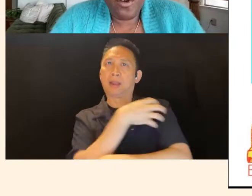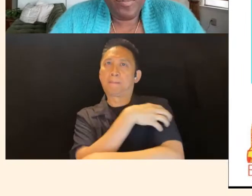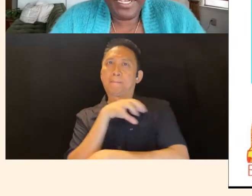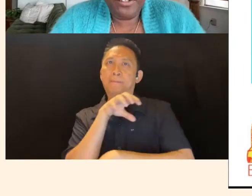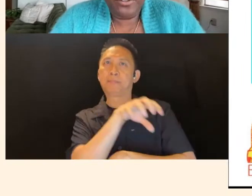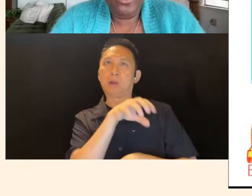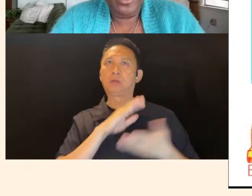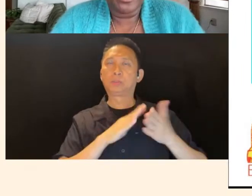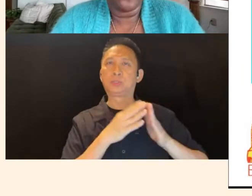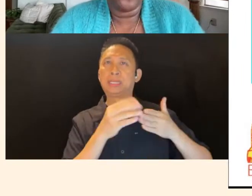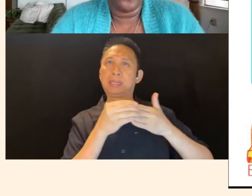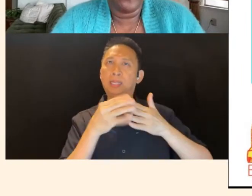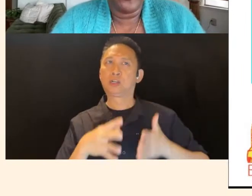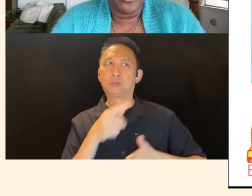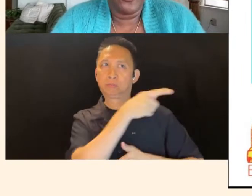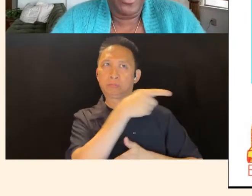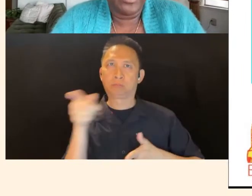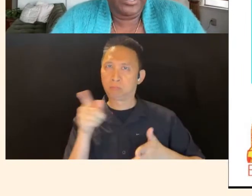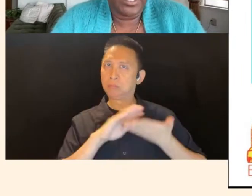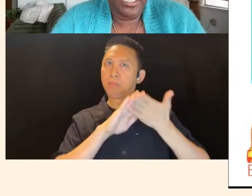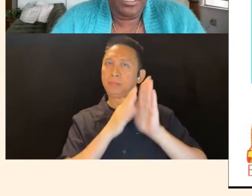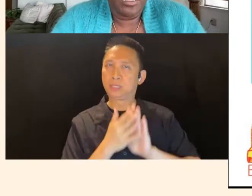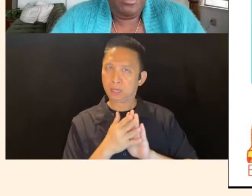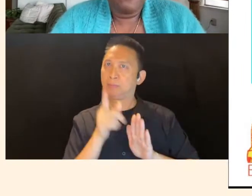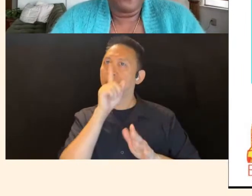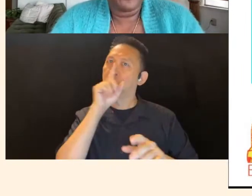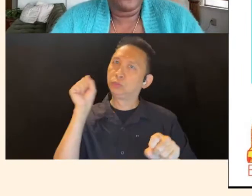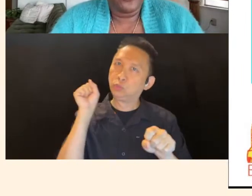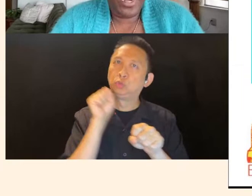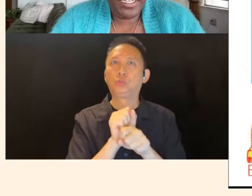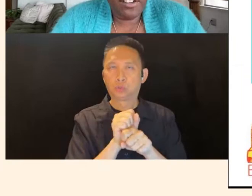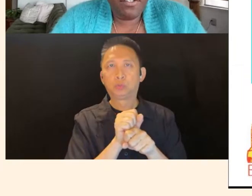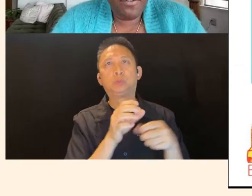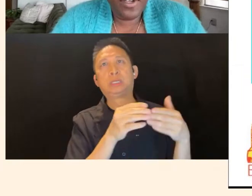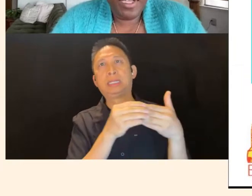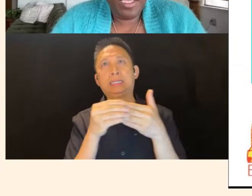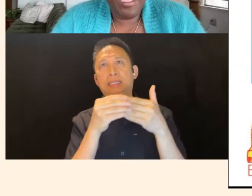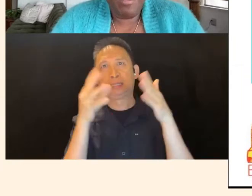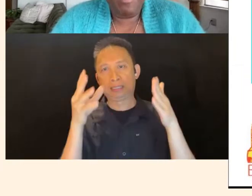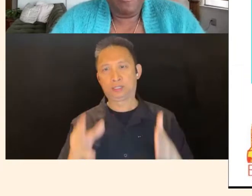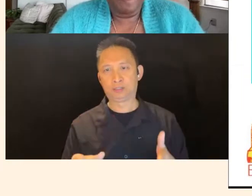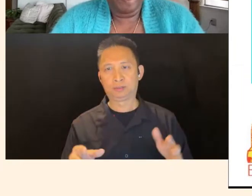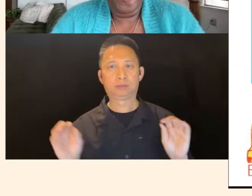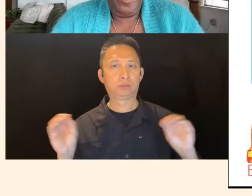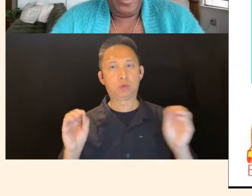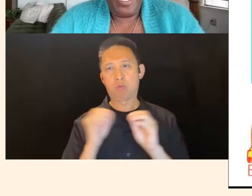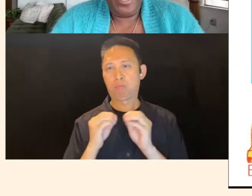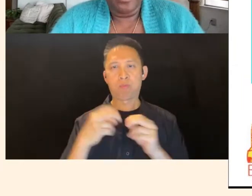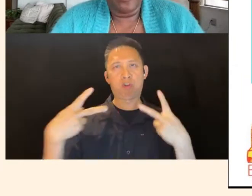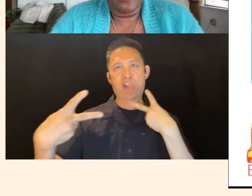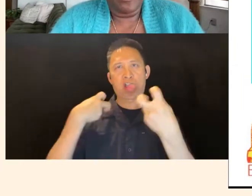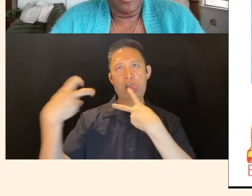the trailblazers in a true just transition from extractive and